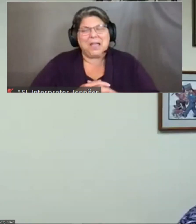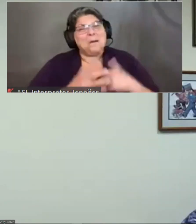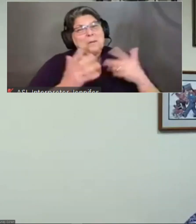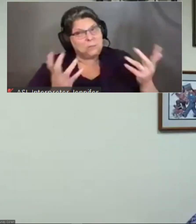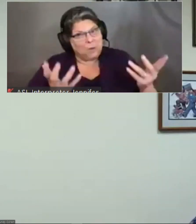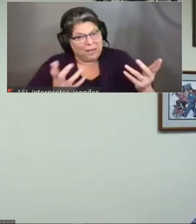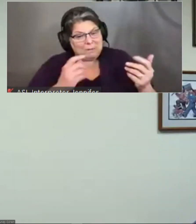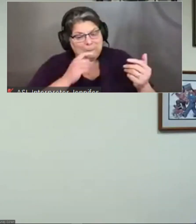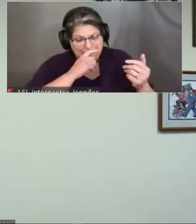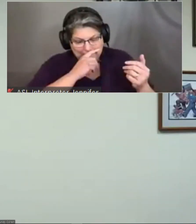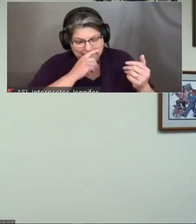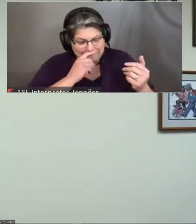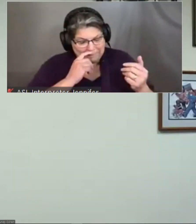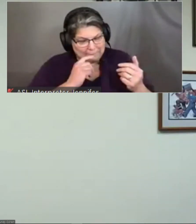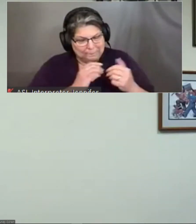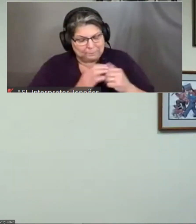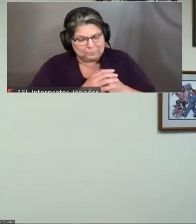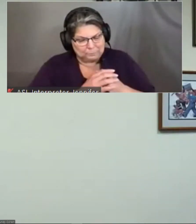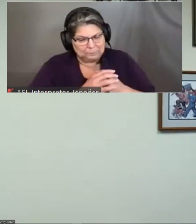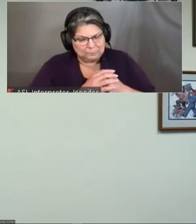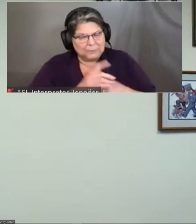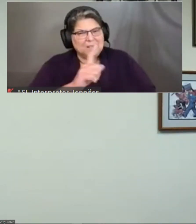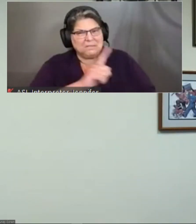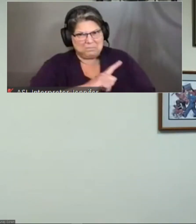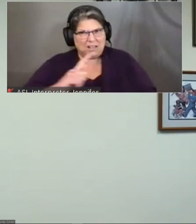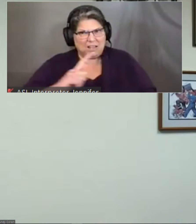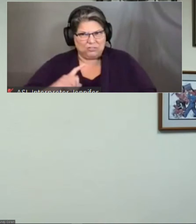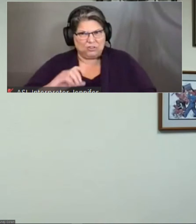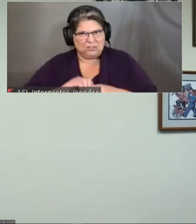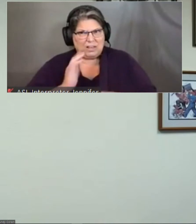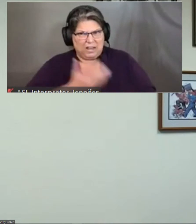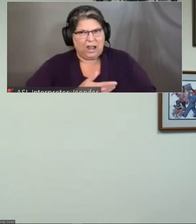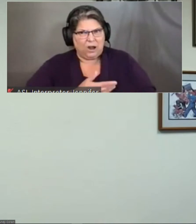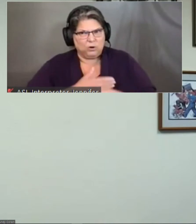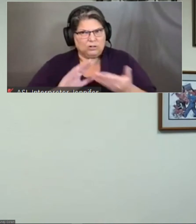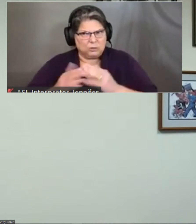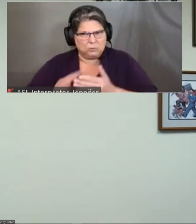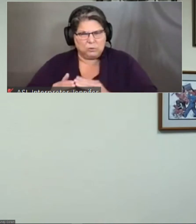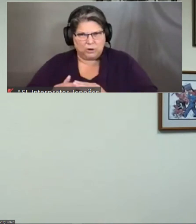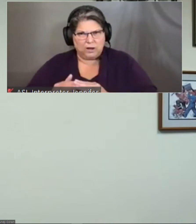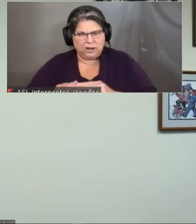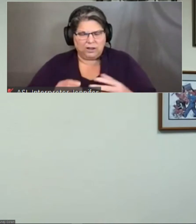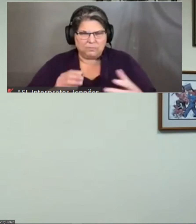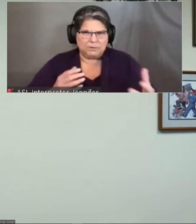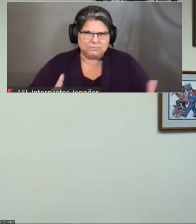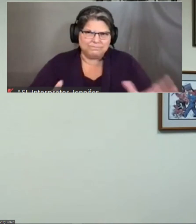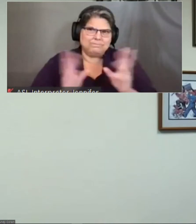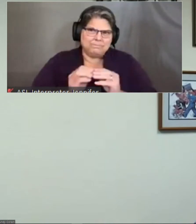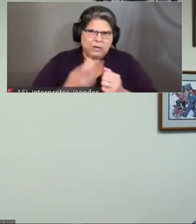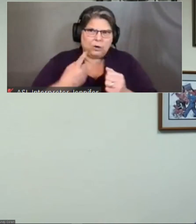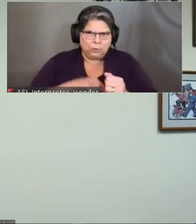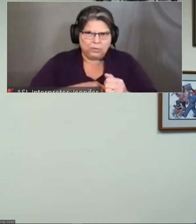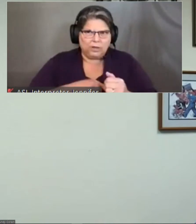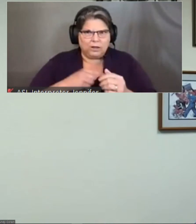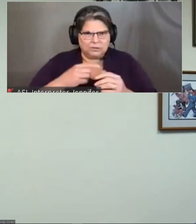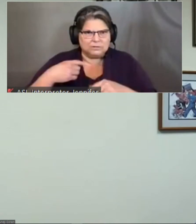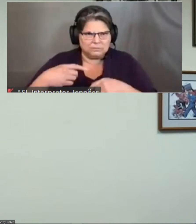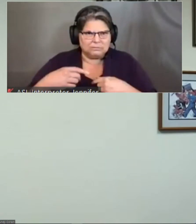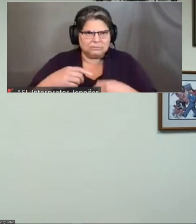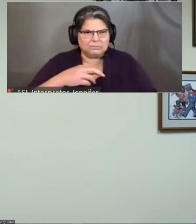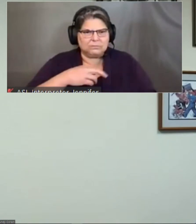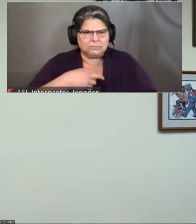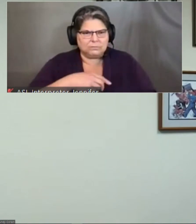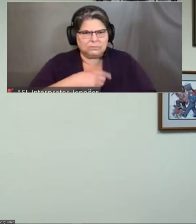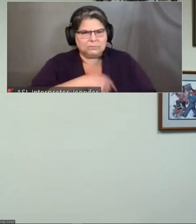Well, the religious leaders in our community have been meeting with us for many months throughout this epidemic, and